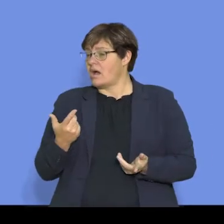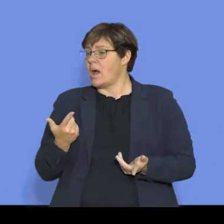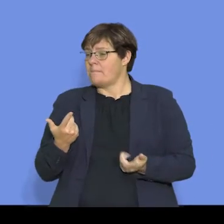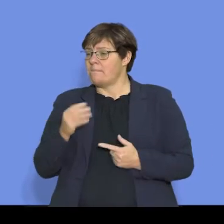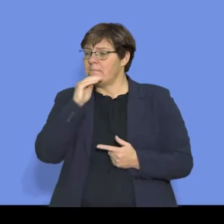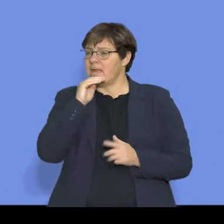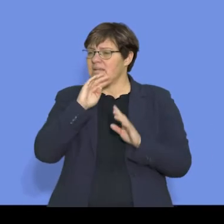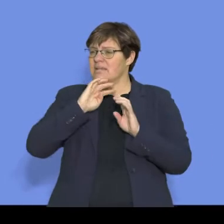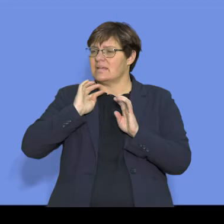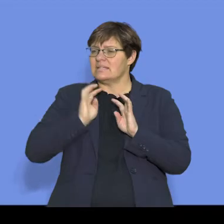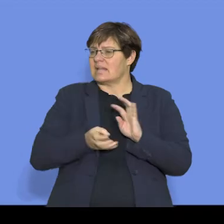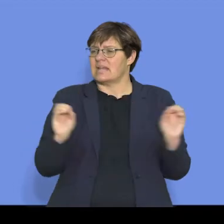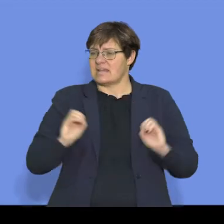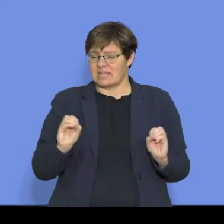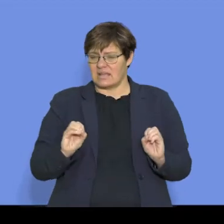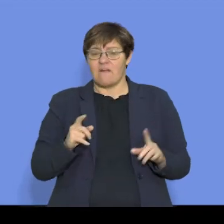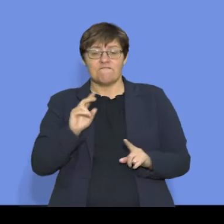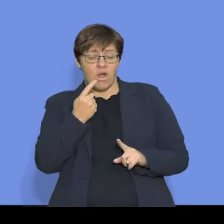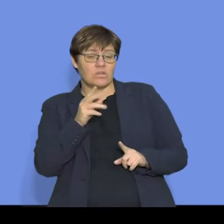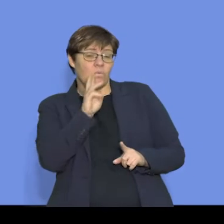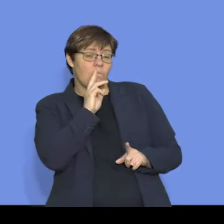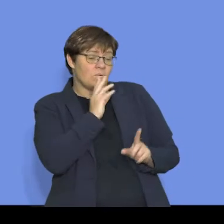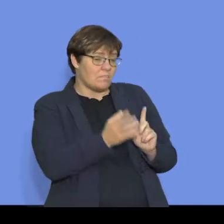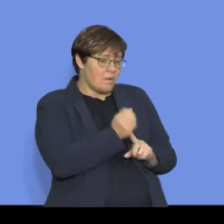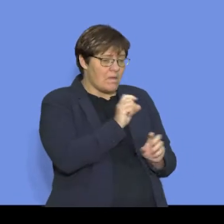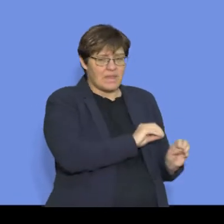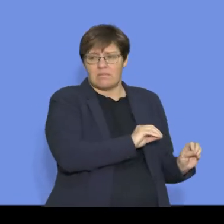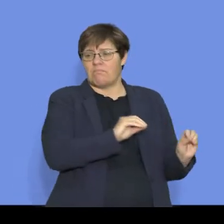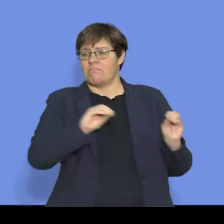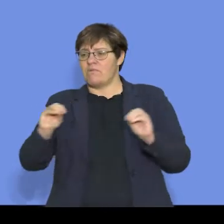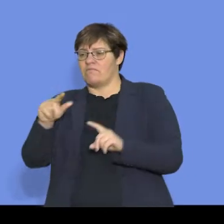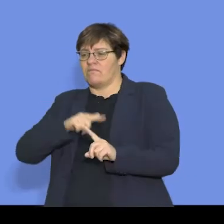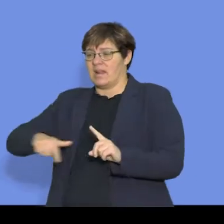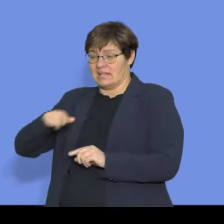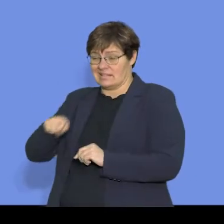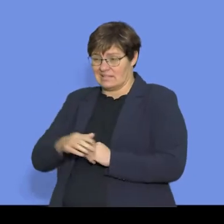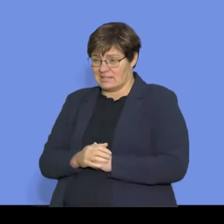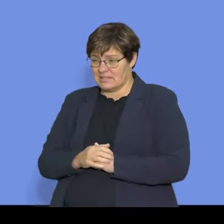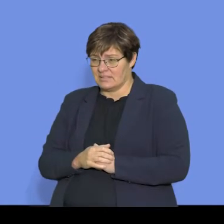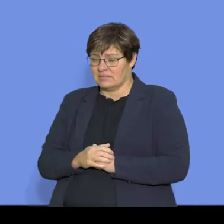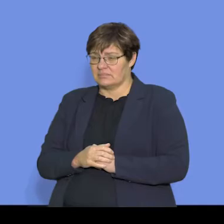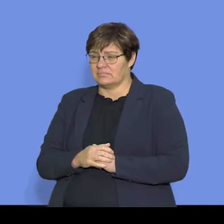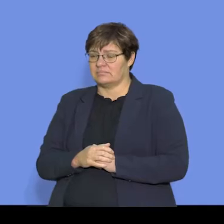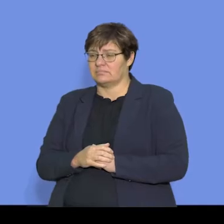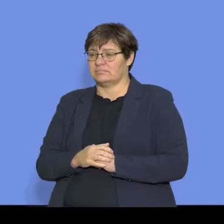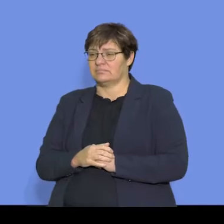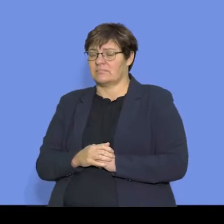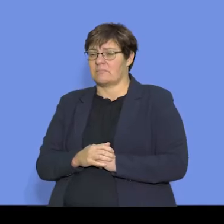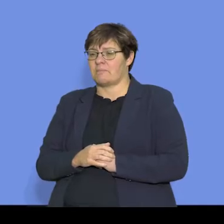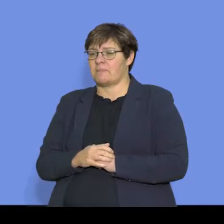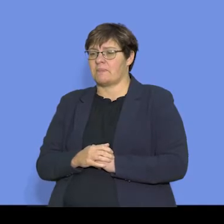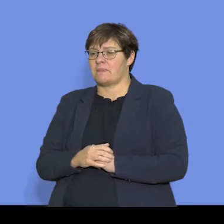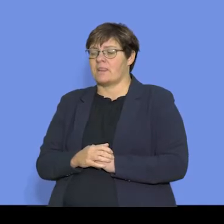in water, and then they later moved onto land. Then, if we have a look at the end of